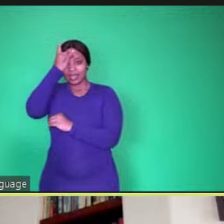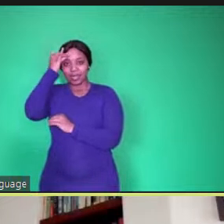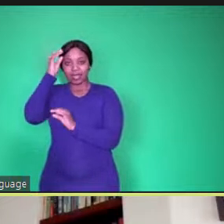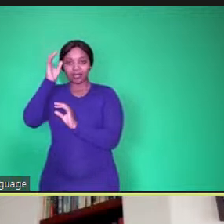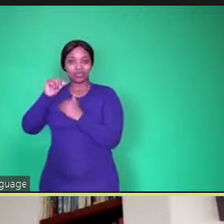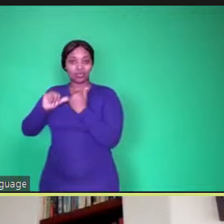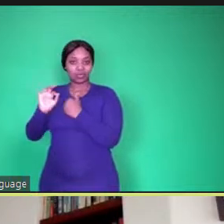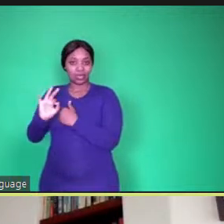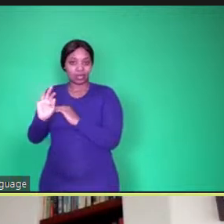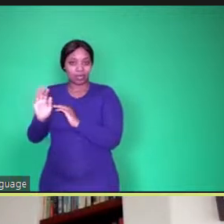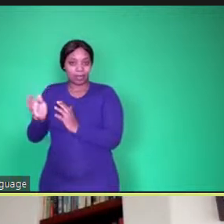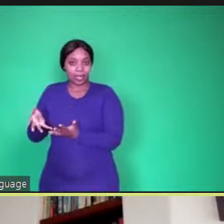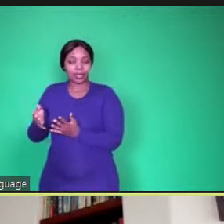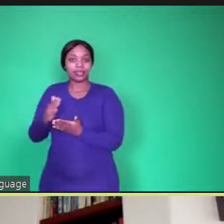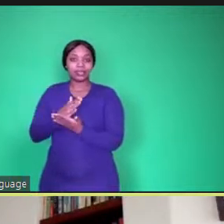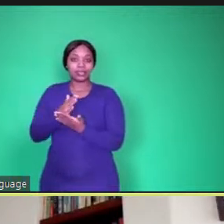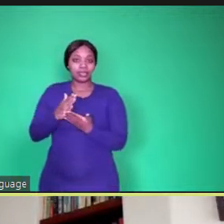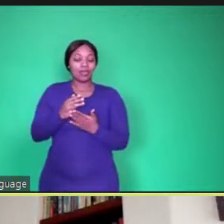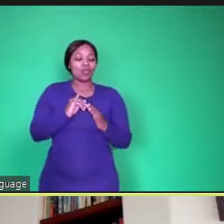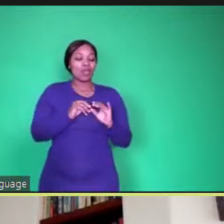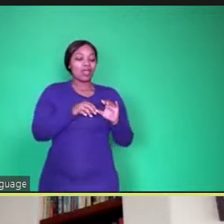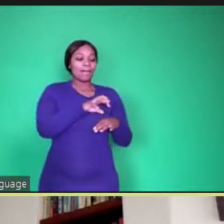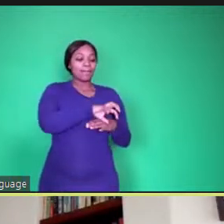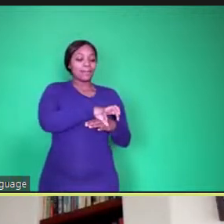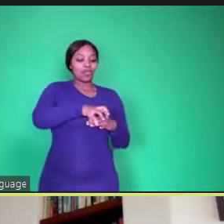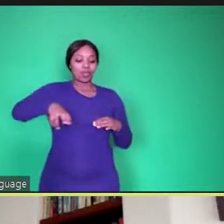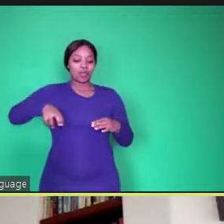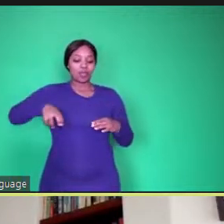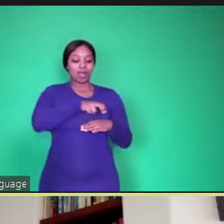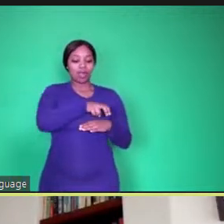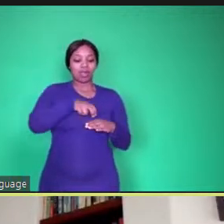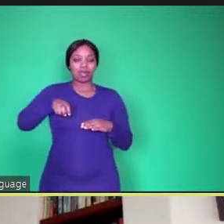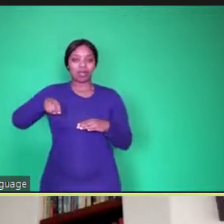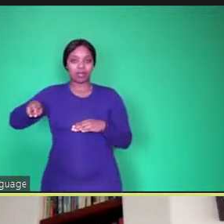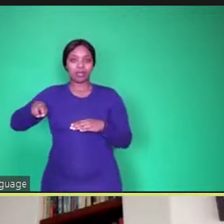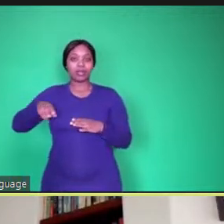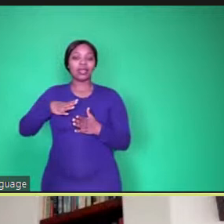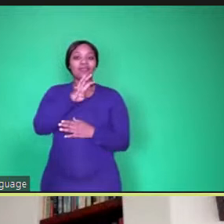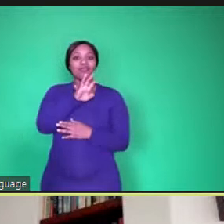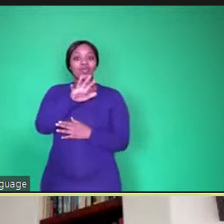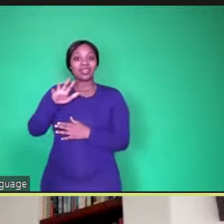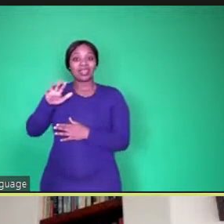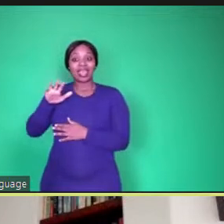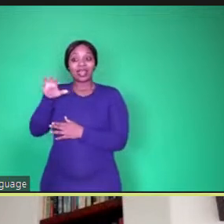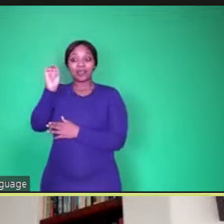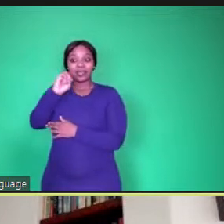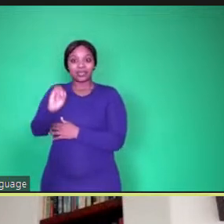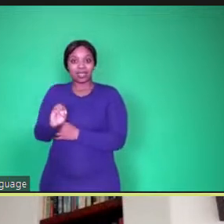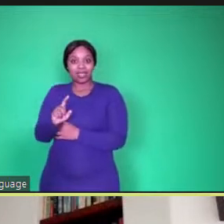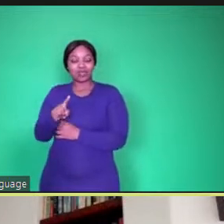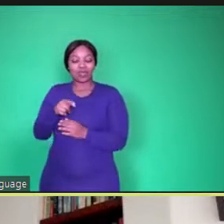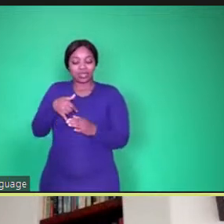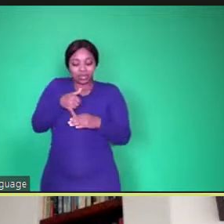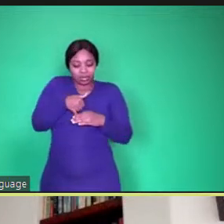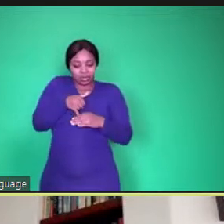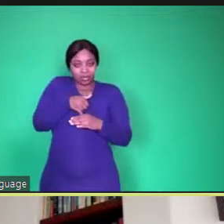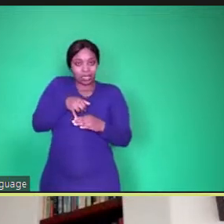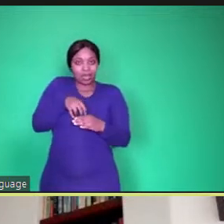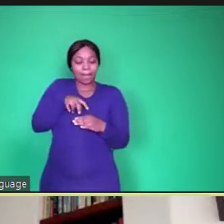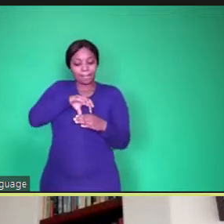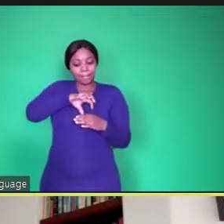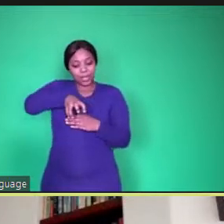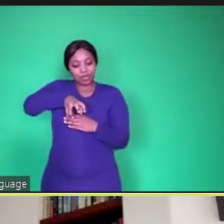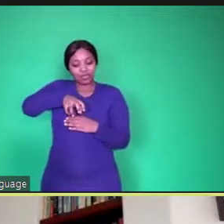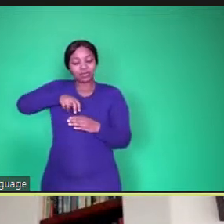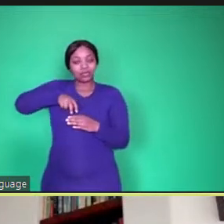were inter-provincial and about 49% were intra-provincial. And then about 1 million adults moved in